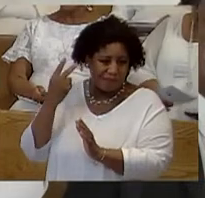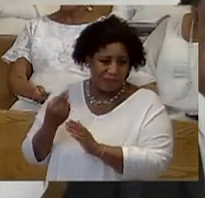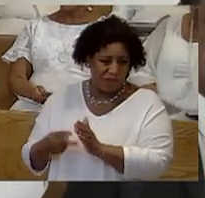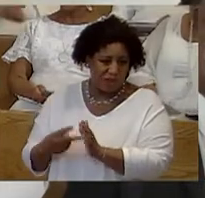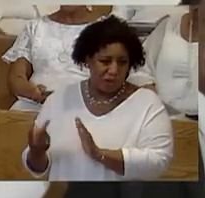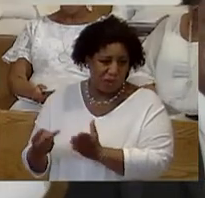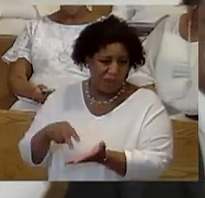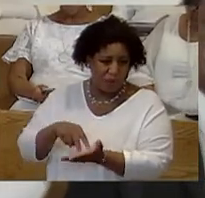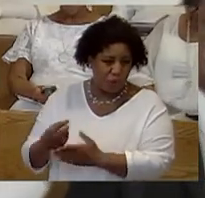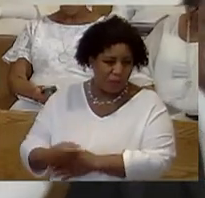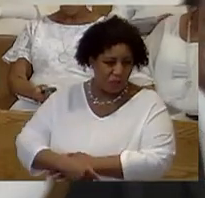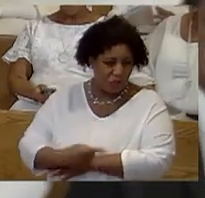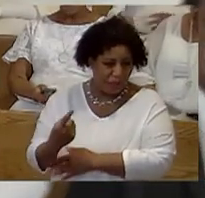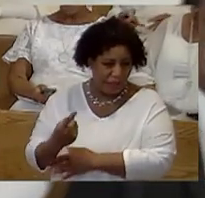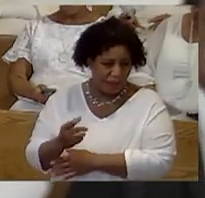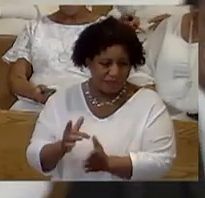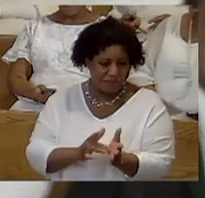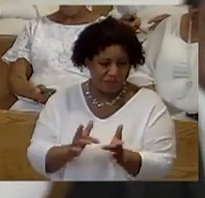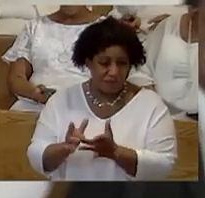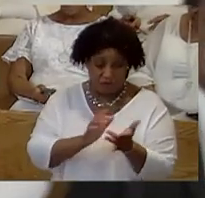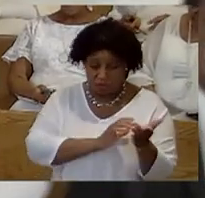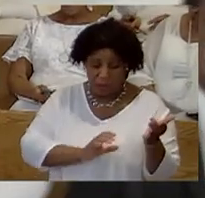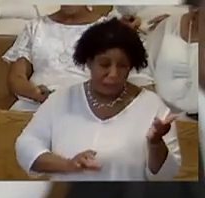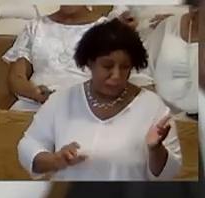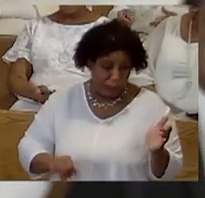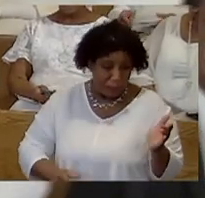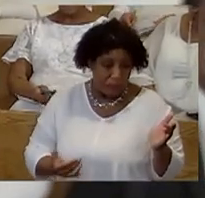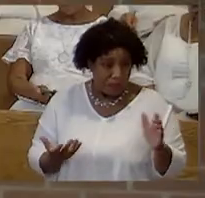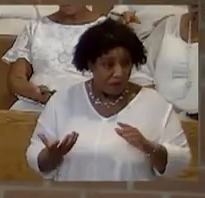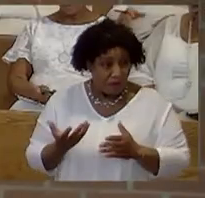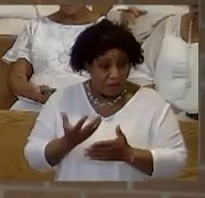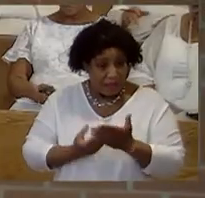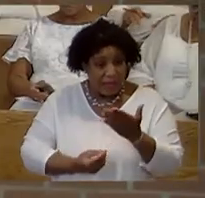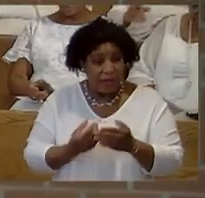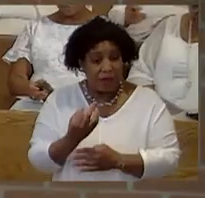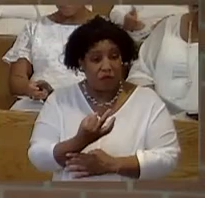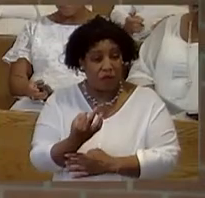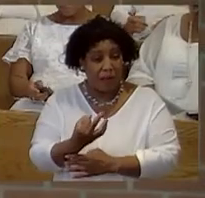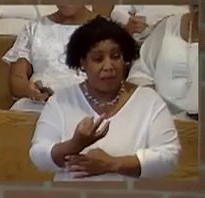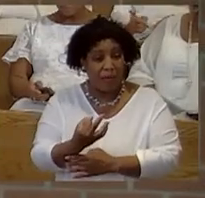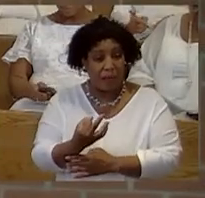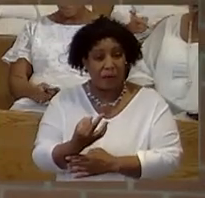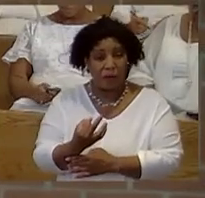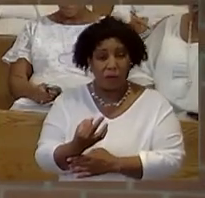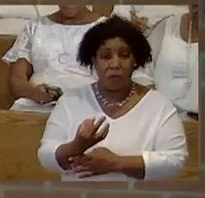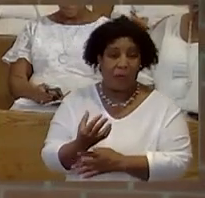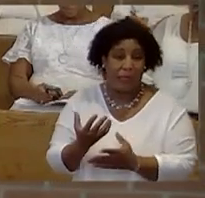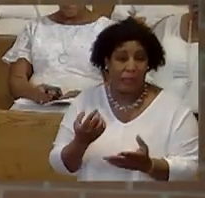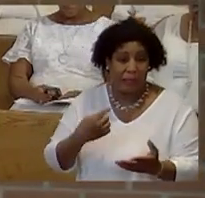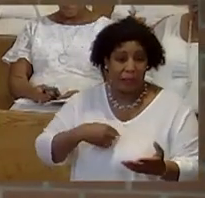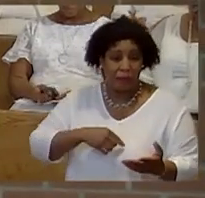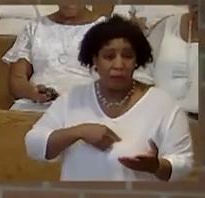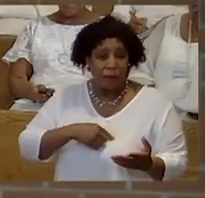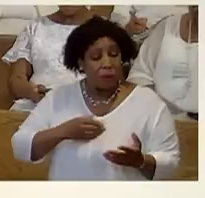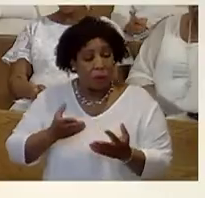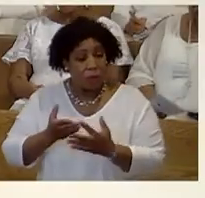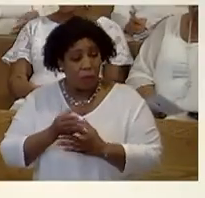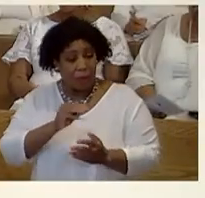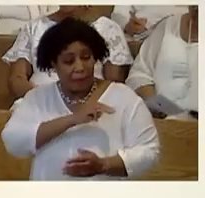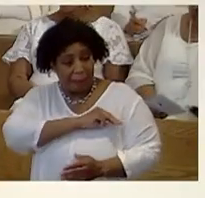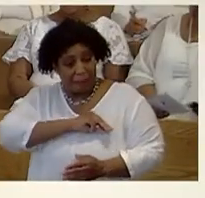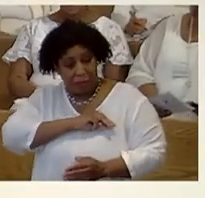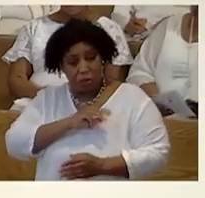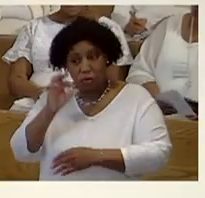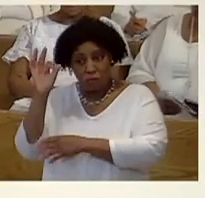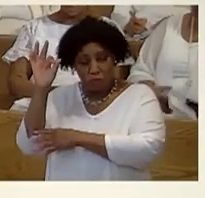resurrection of our Lord and Savior, Jesus the Christ, who died on Friday, as we so eloquently, by the ministers who preached